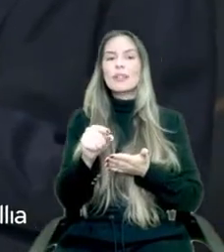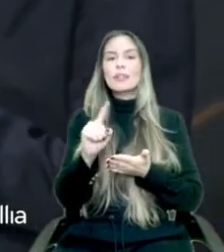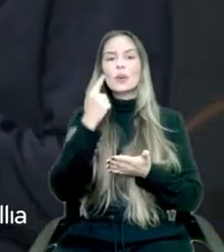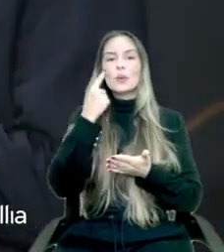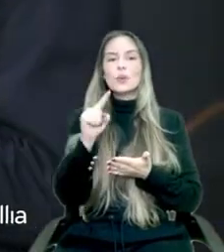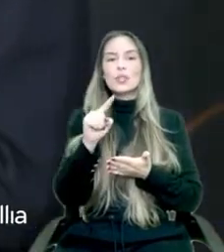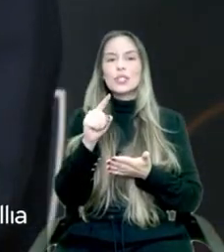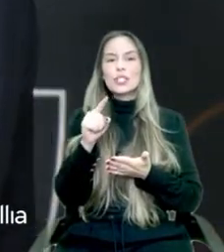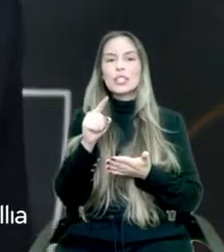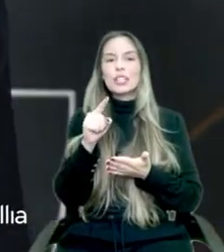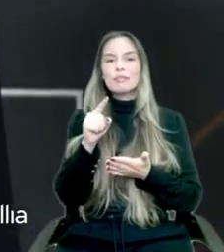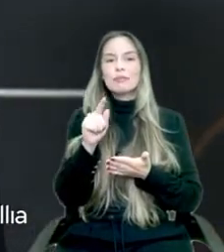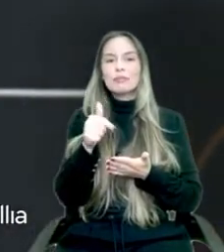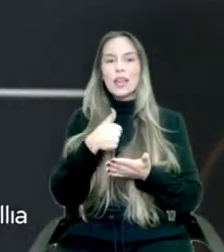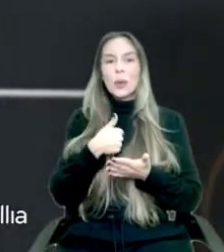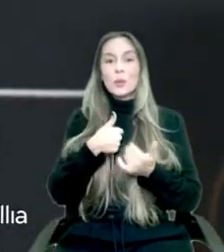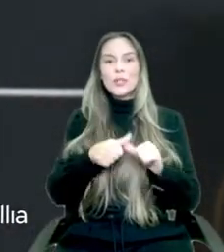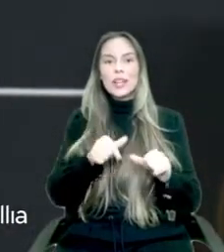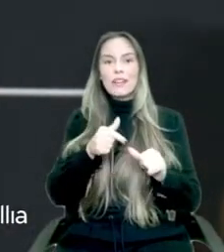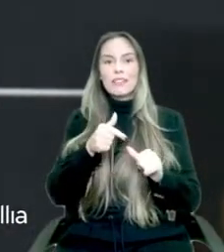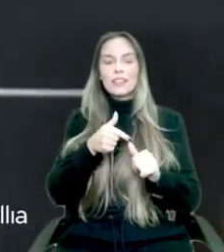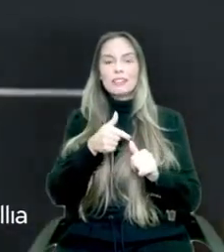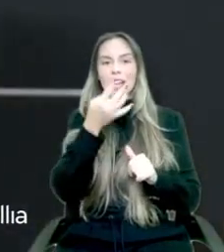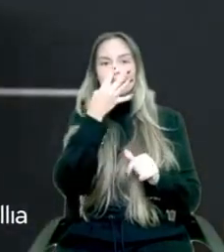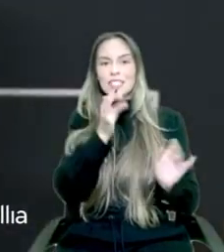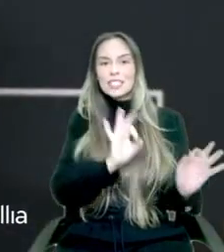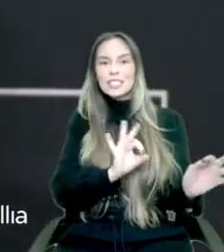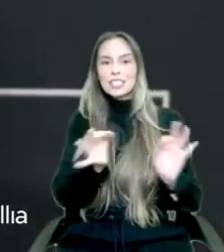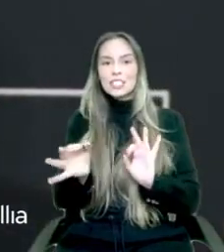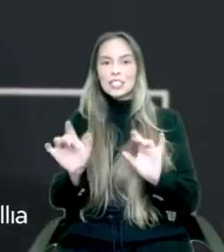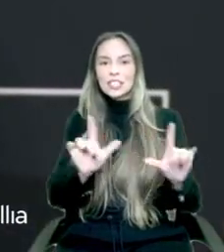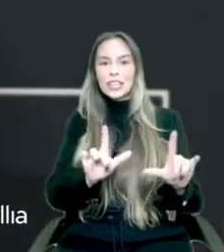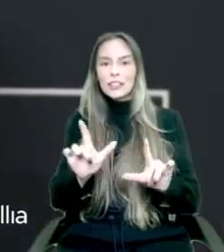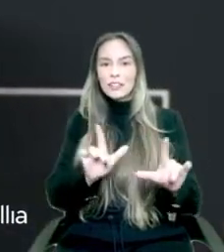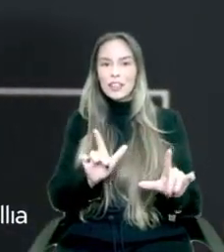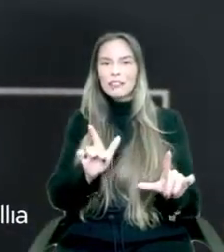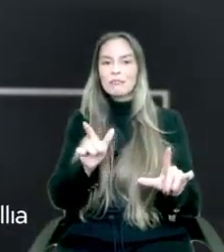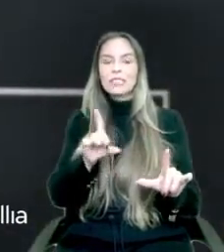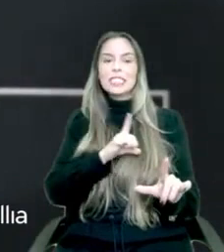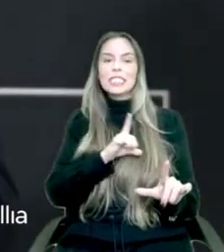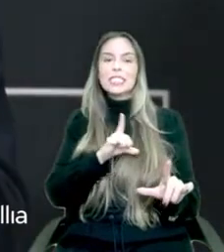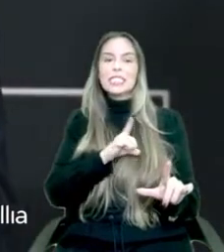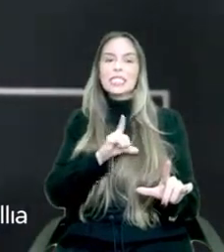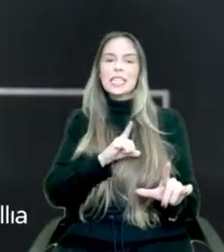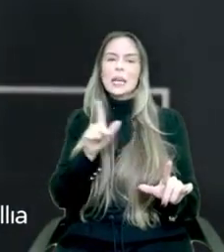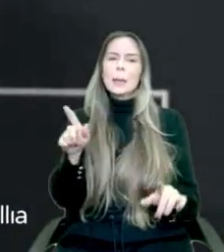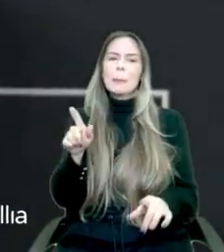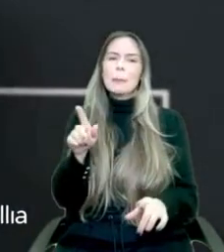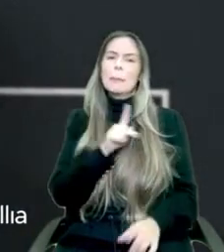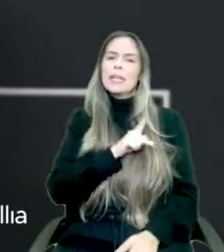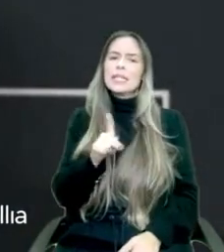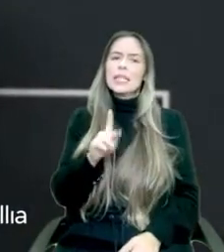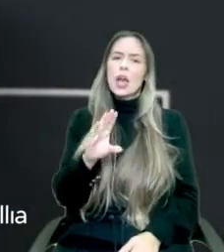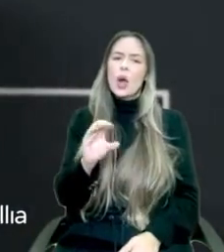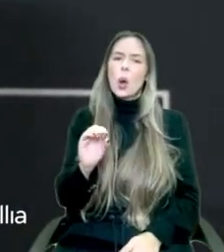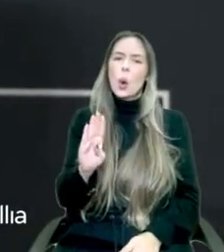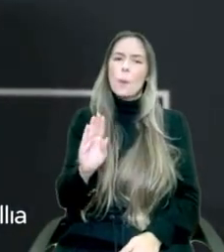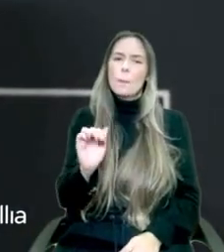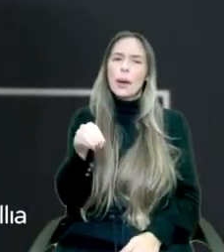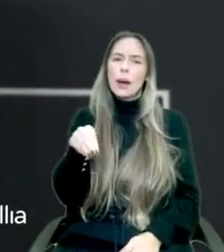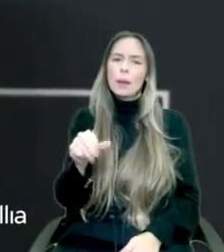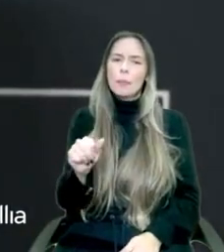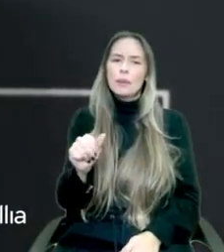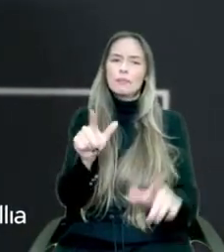television. I was watching the news, and President Obama came on the news, and